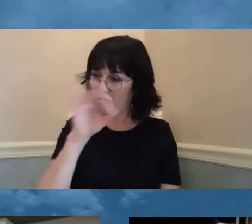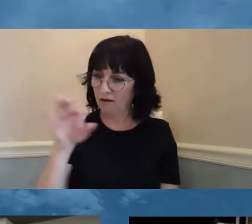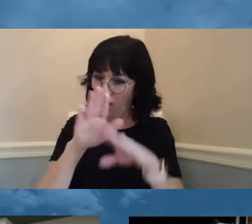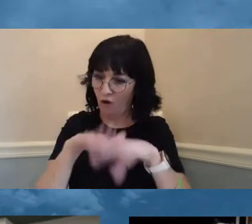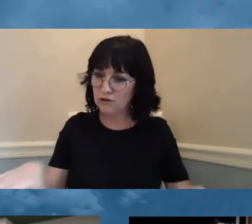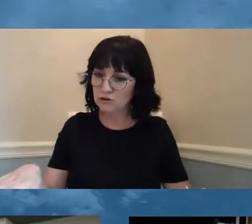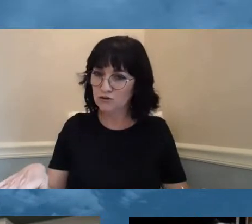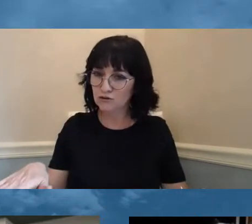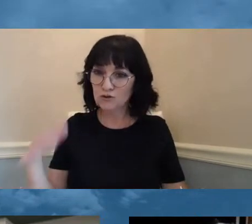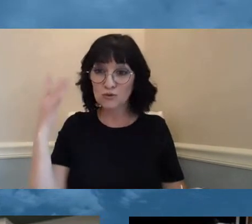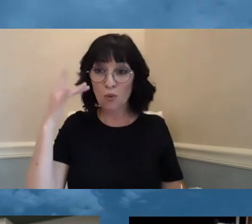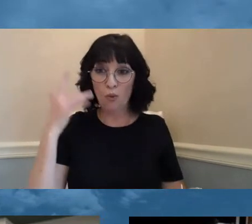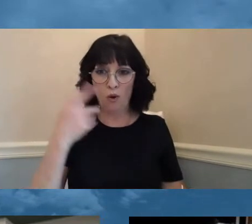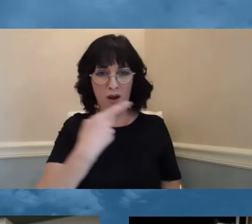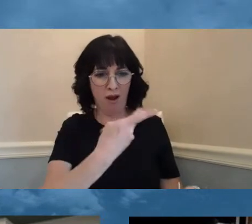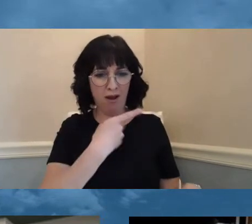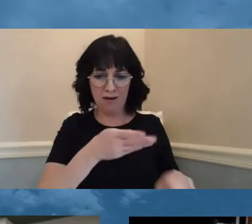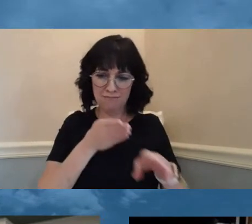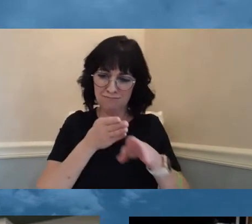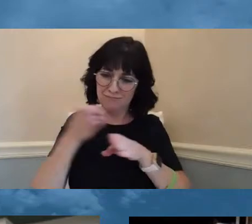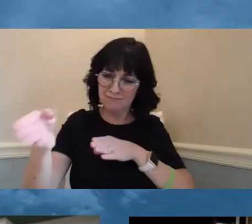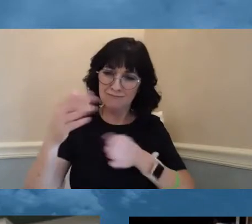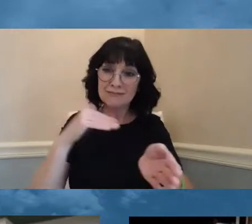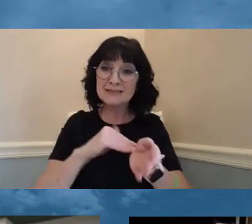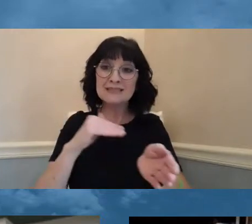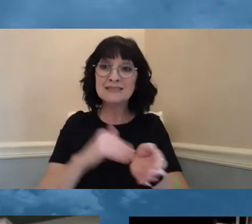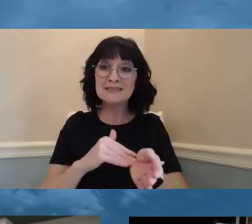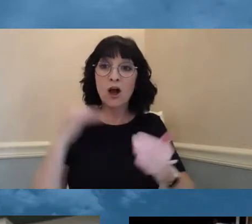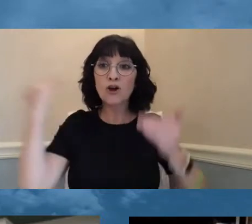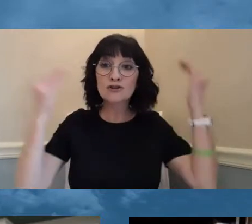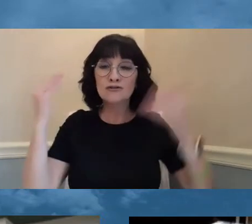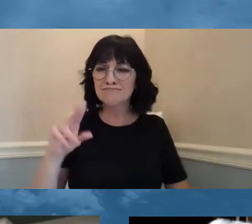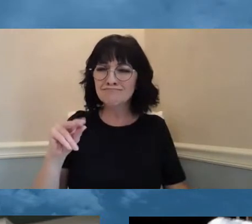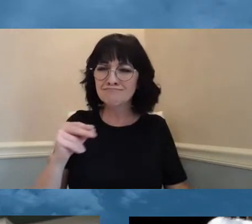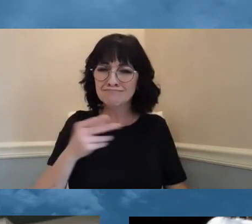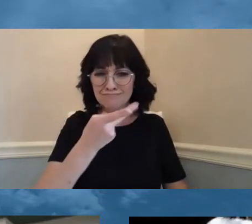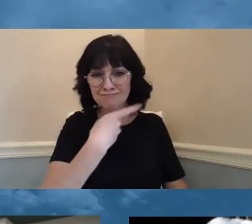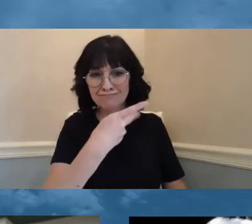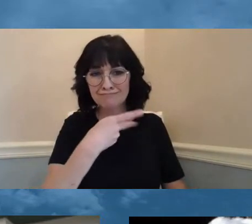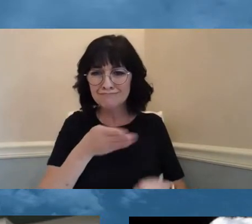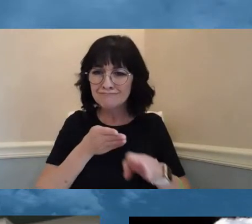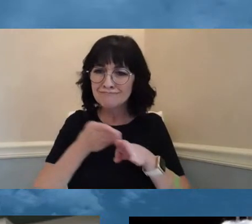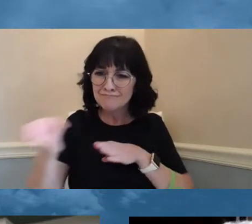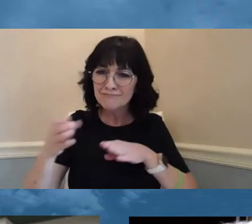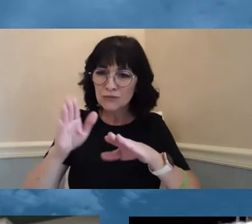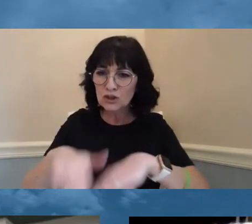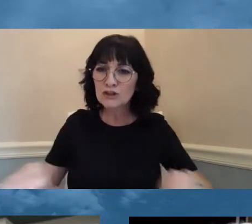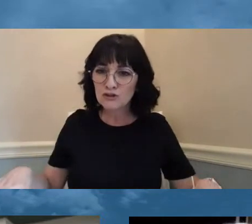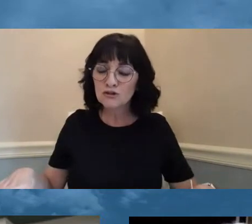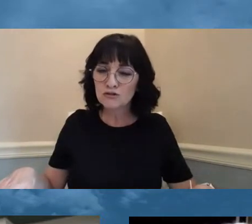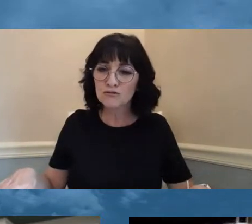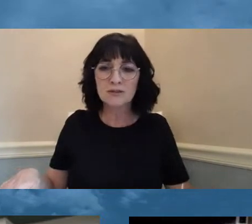also recognize, and we hear this a lot from folks out there in the public, the concern about school buses.